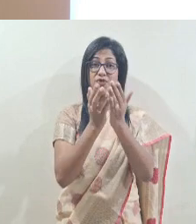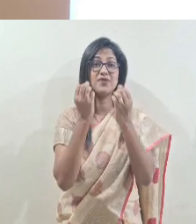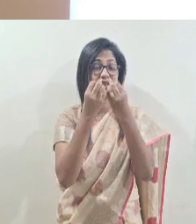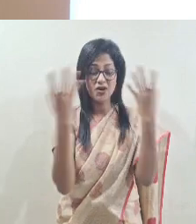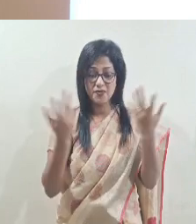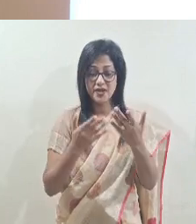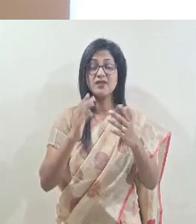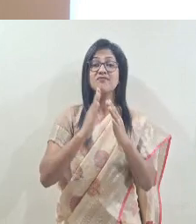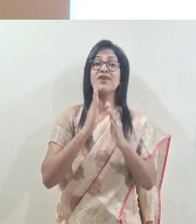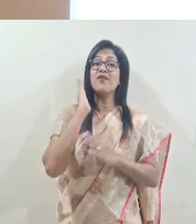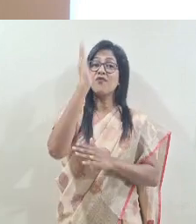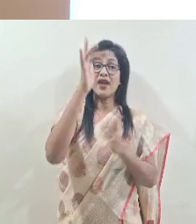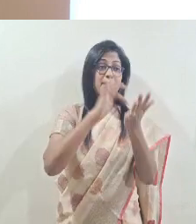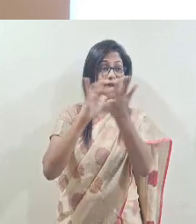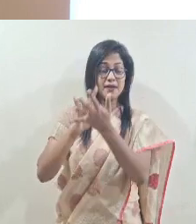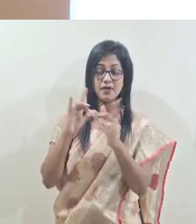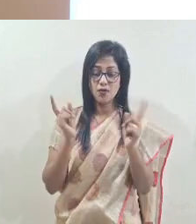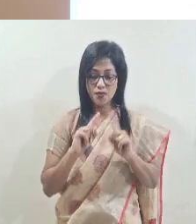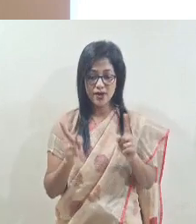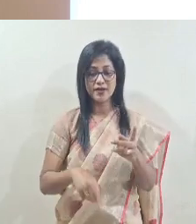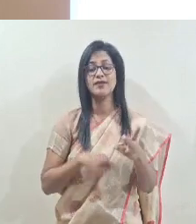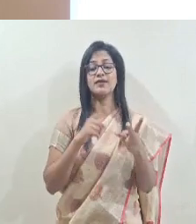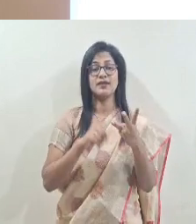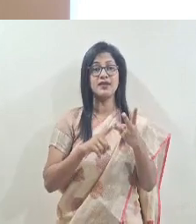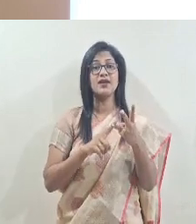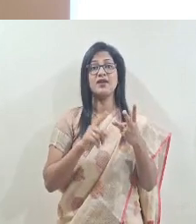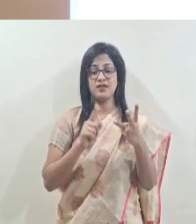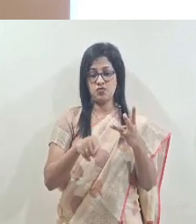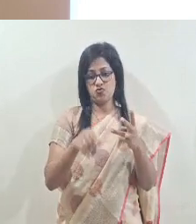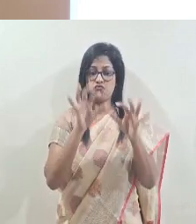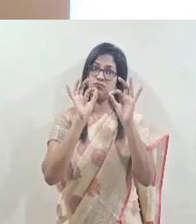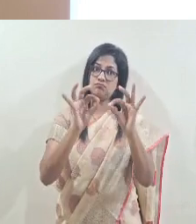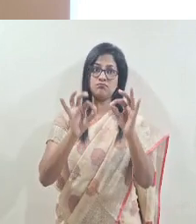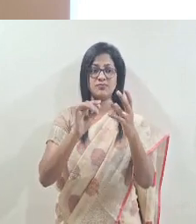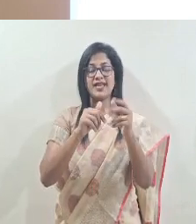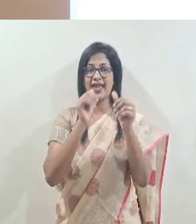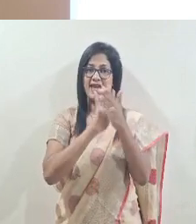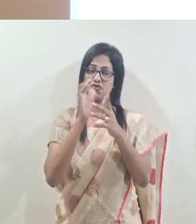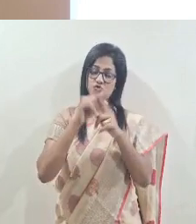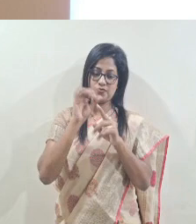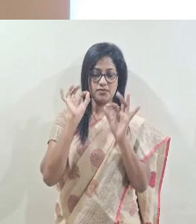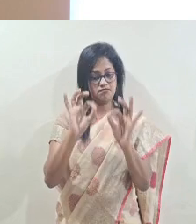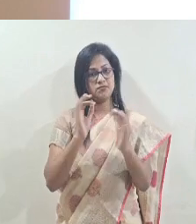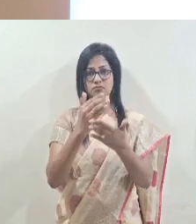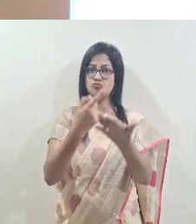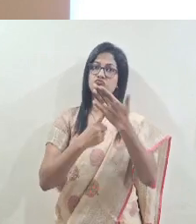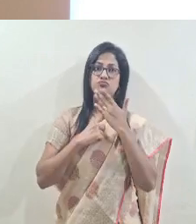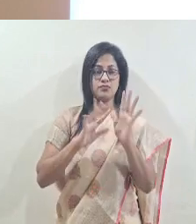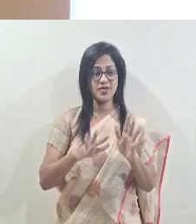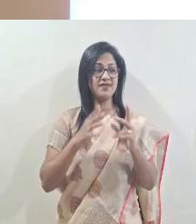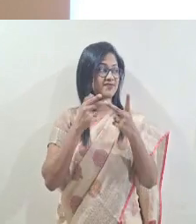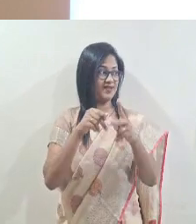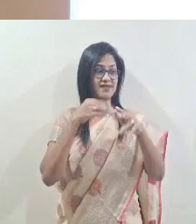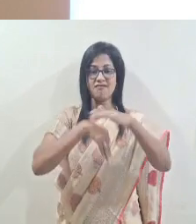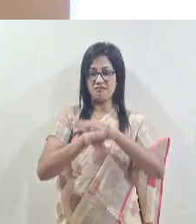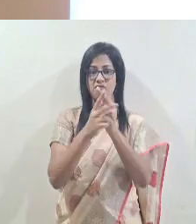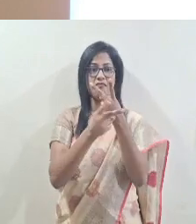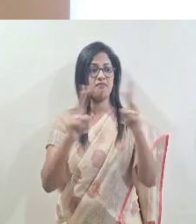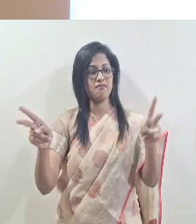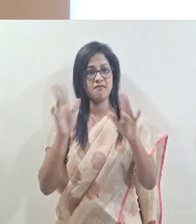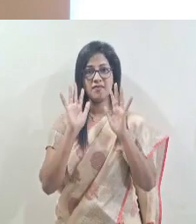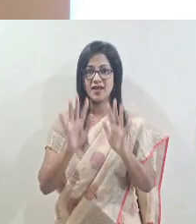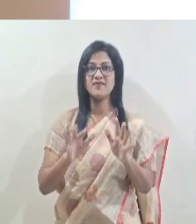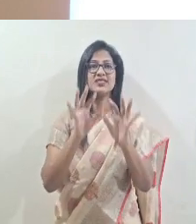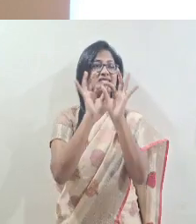question is where to locate. Where to locate, obviously, you've done nicely through AHP. Obviously, there are variants of AHP. There's a